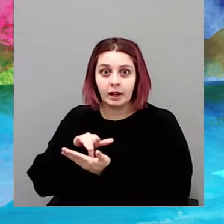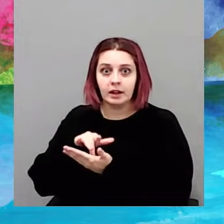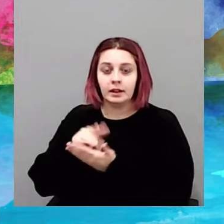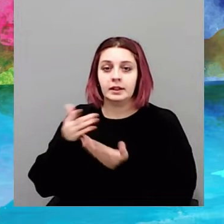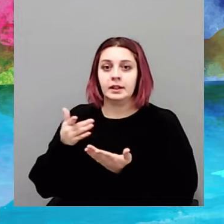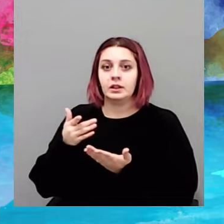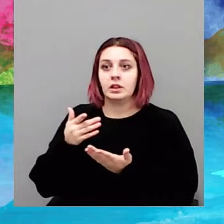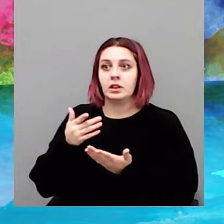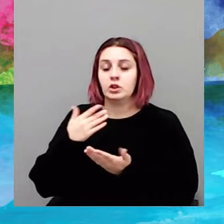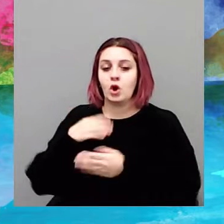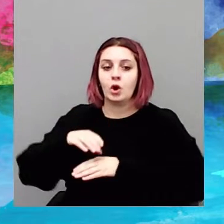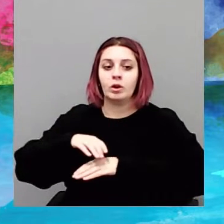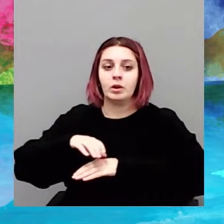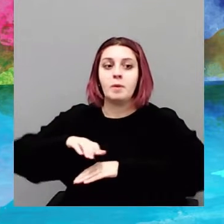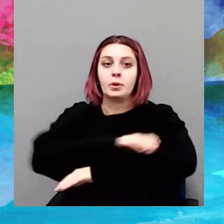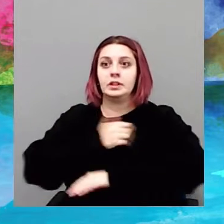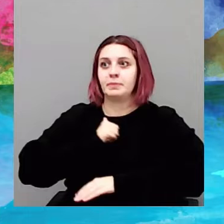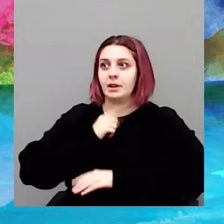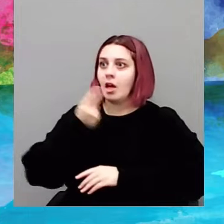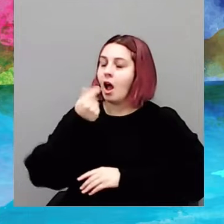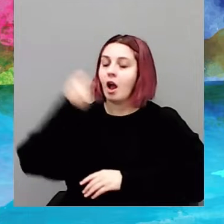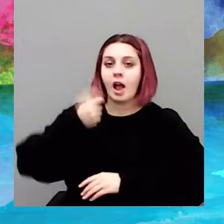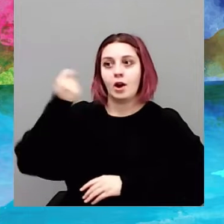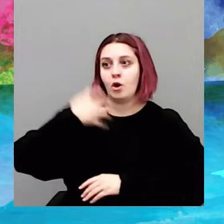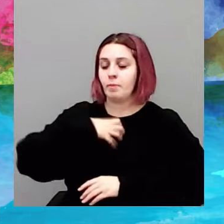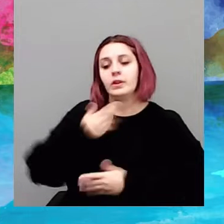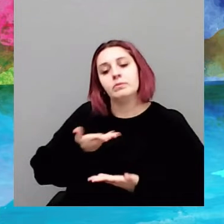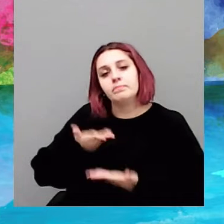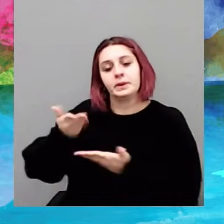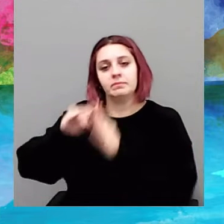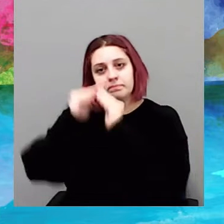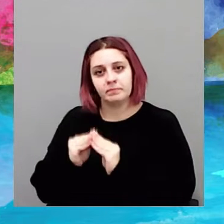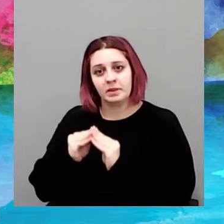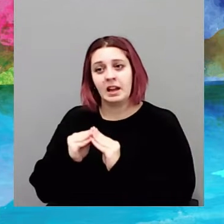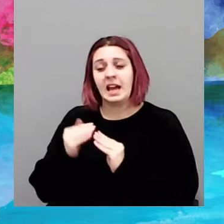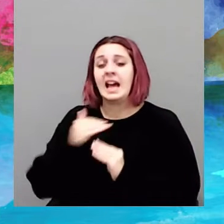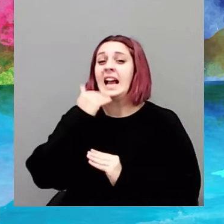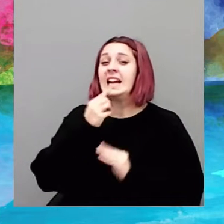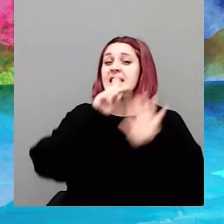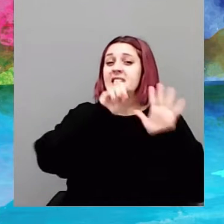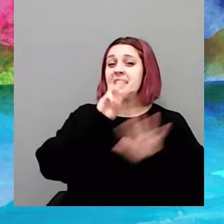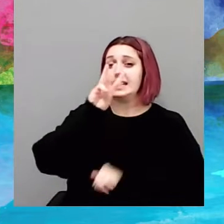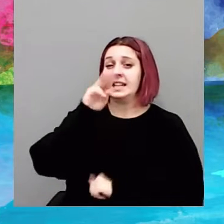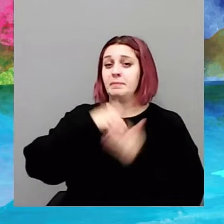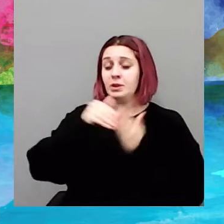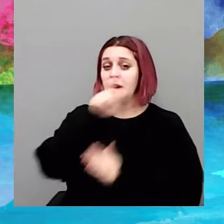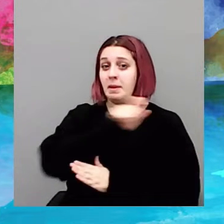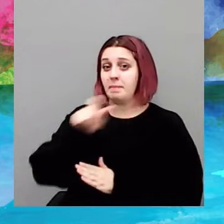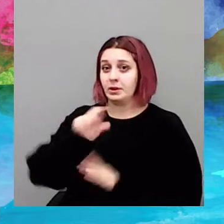society, people who cannot afford a device that can help them out in their day-to-day lives.